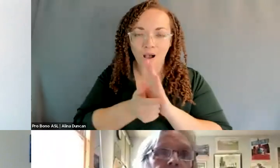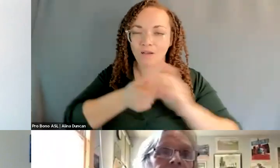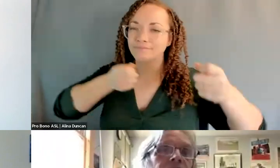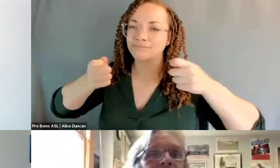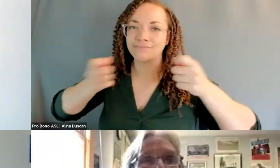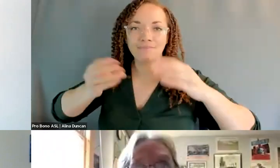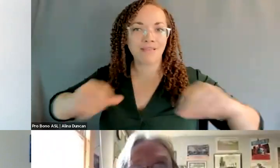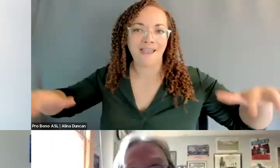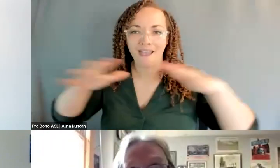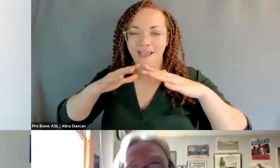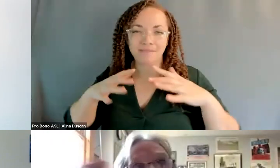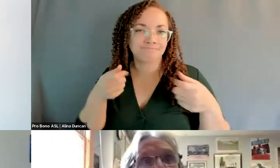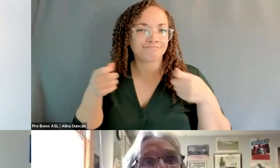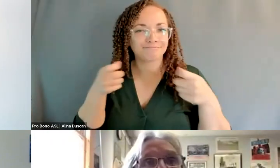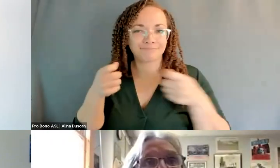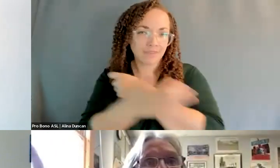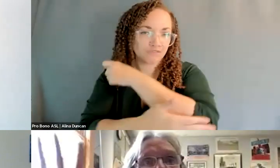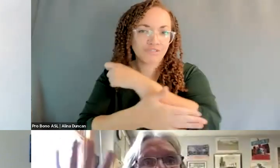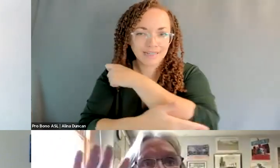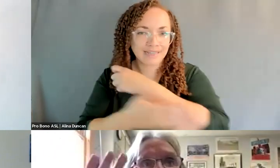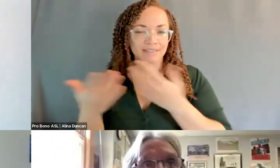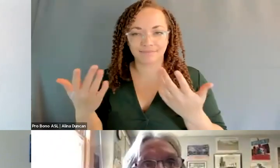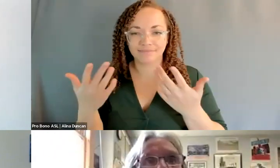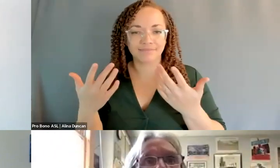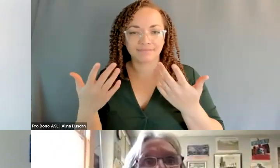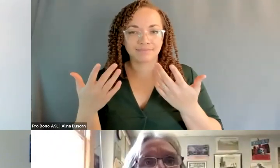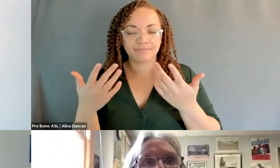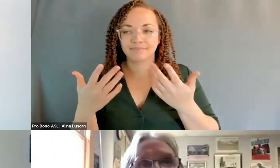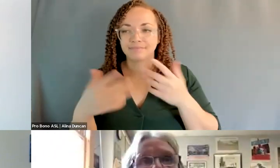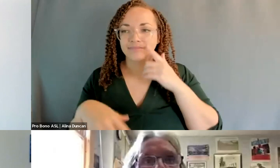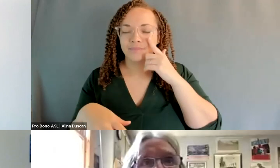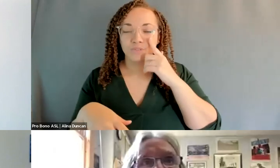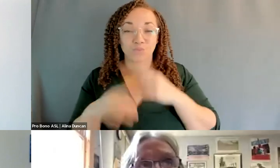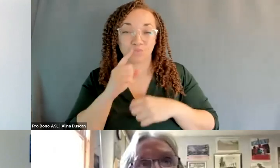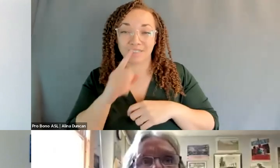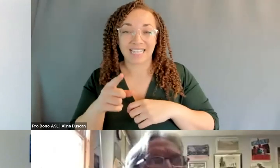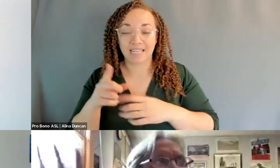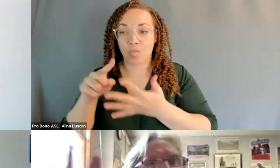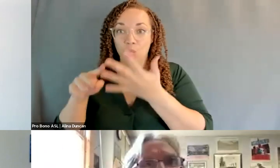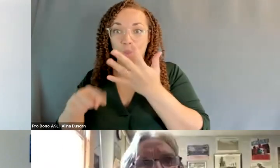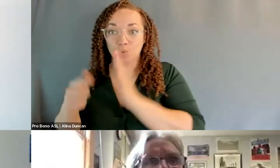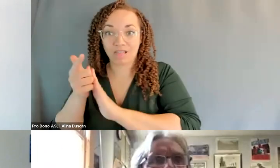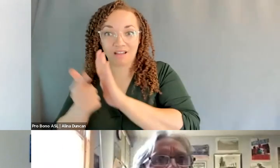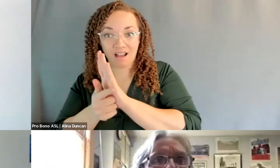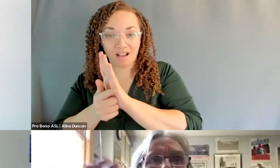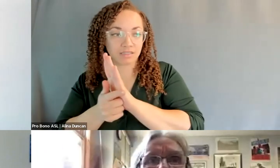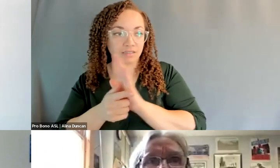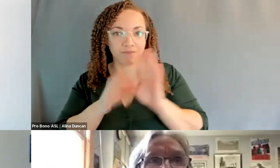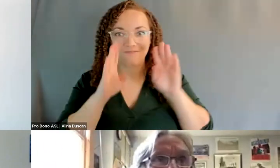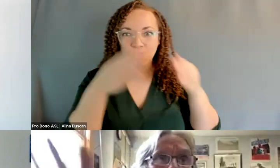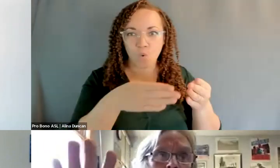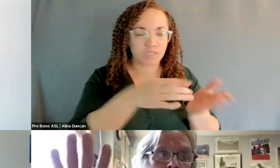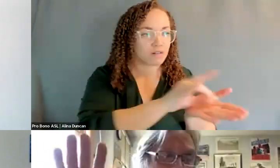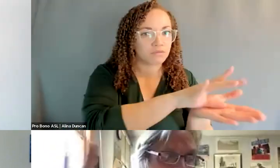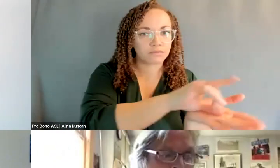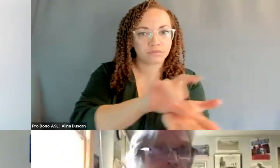and manner restrictions is how they frame it. And it's targeting people to remove them, whether they're Japanese American,